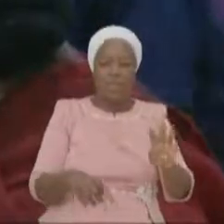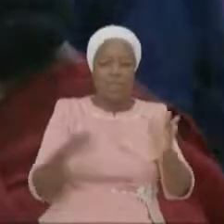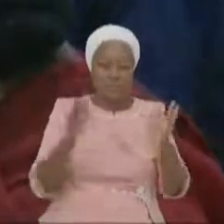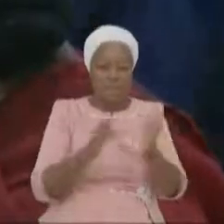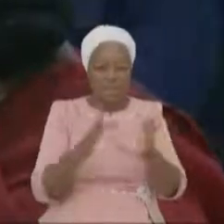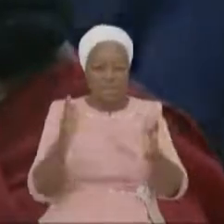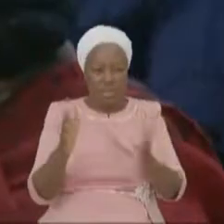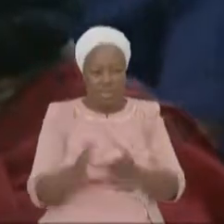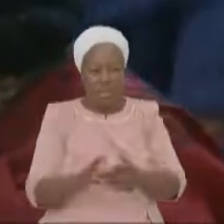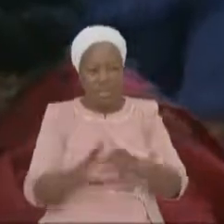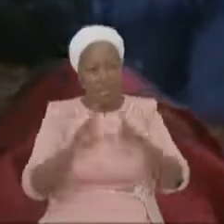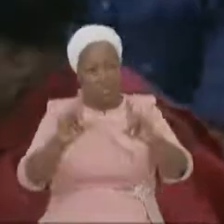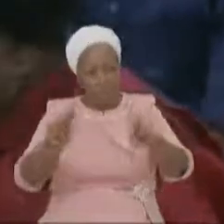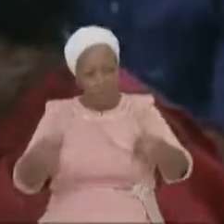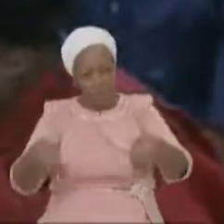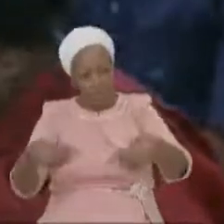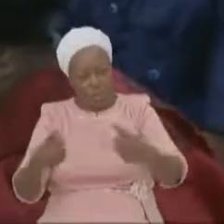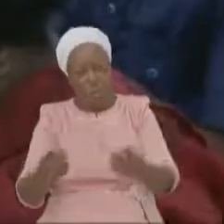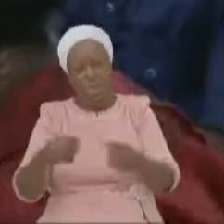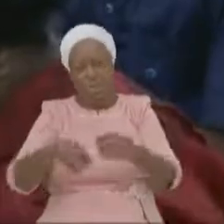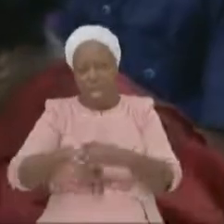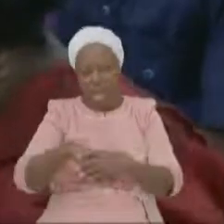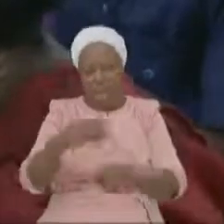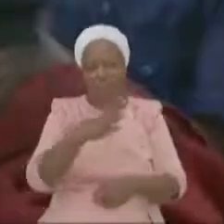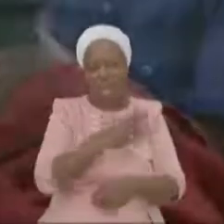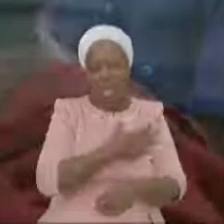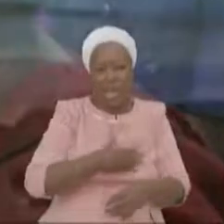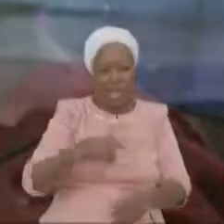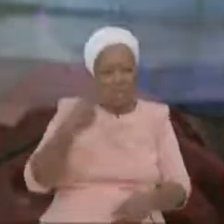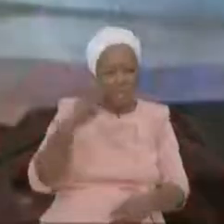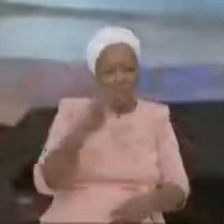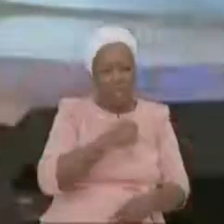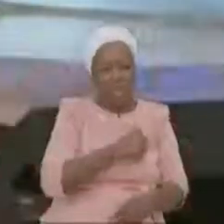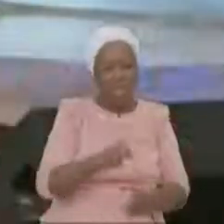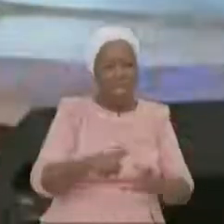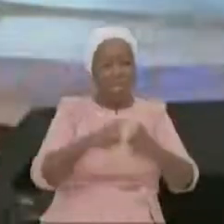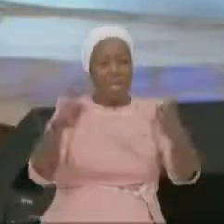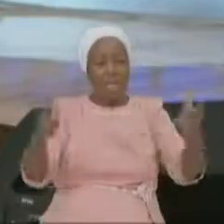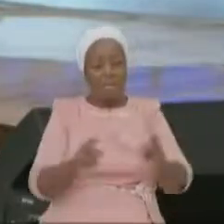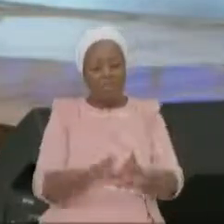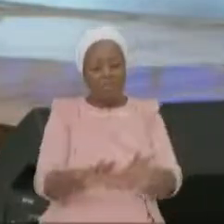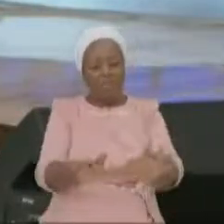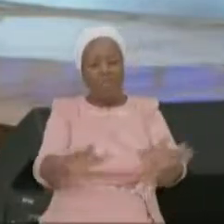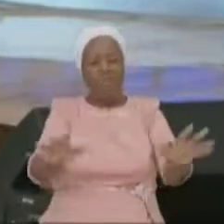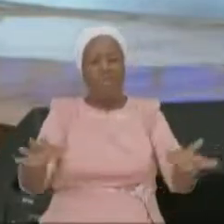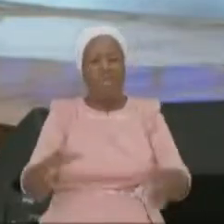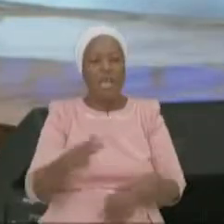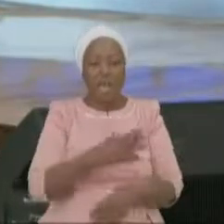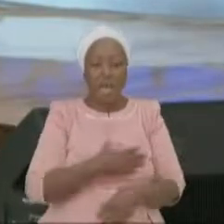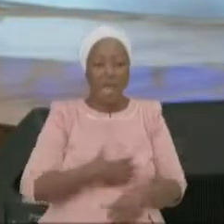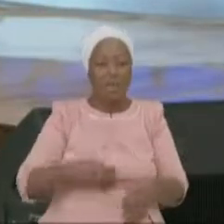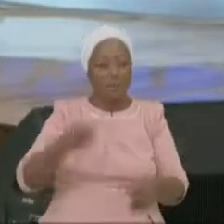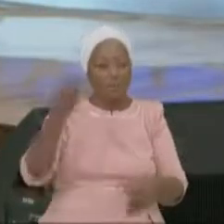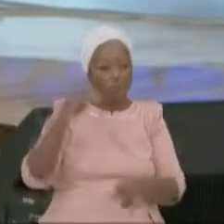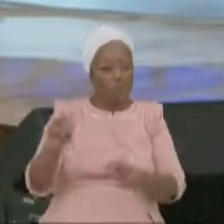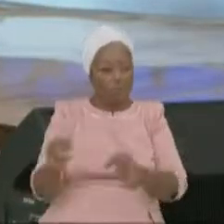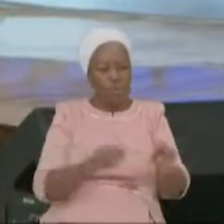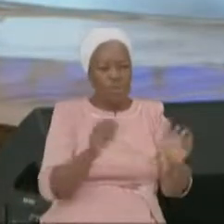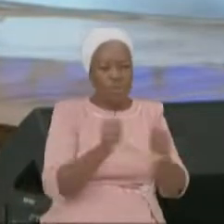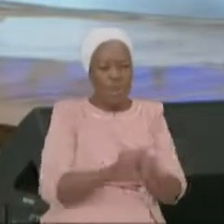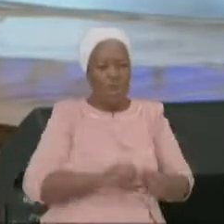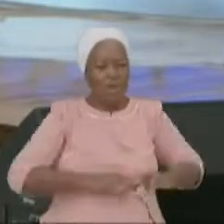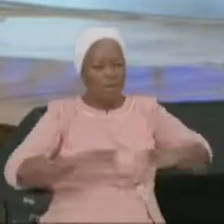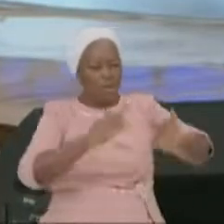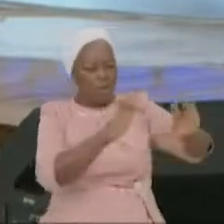Jesus went forth and saw a great multitude and was moved with